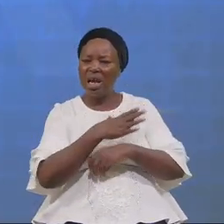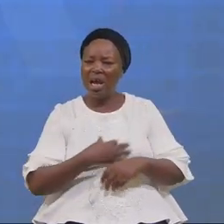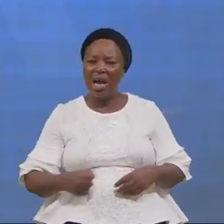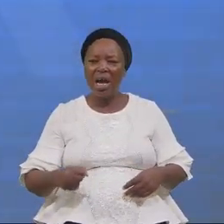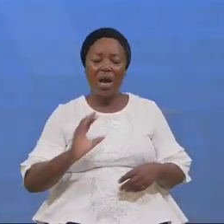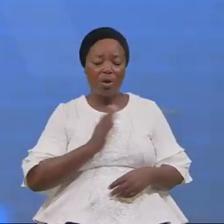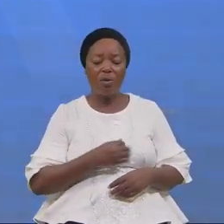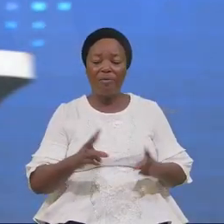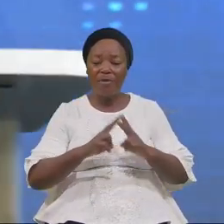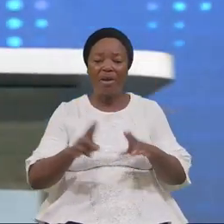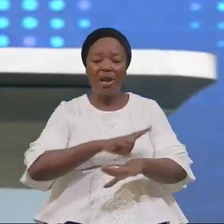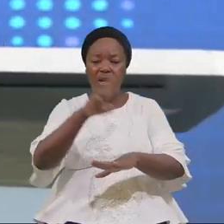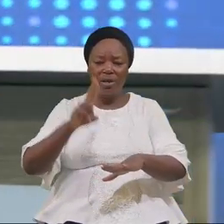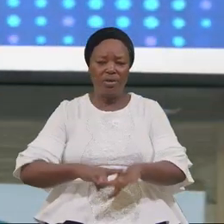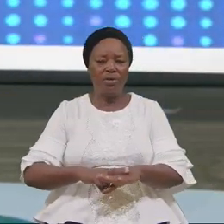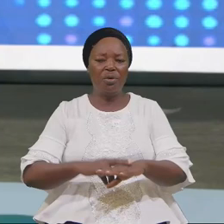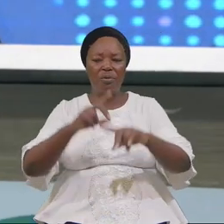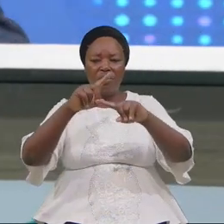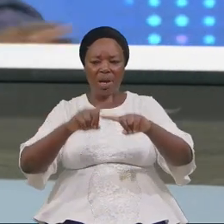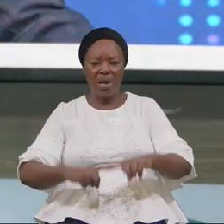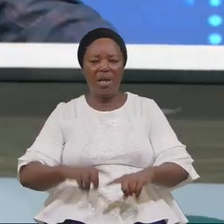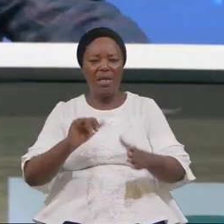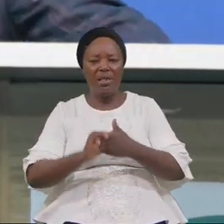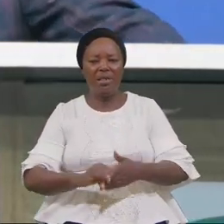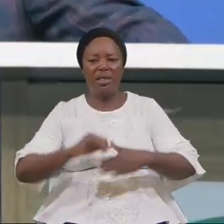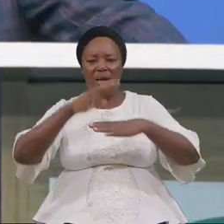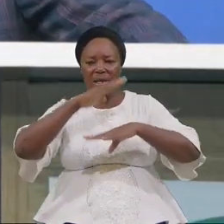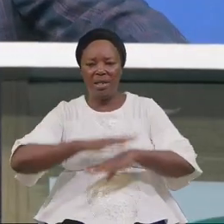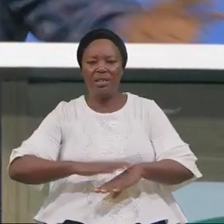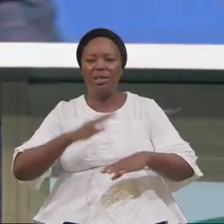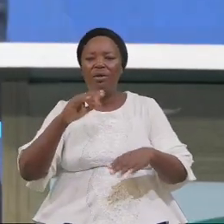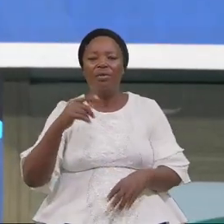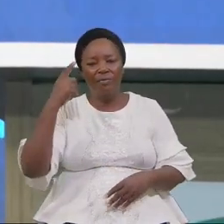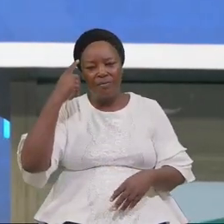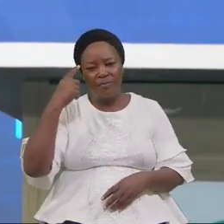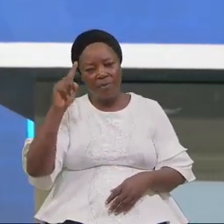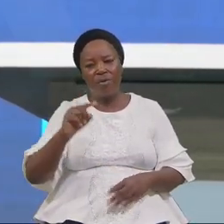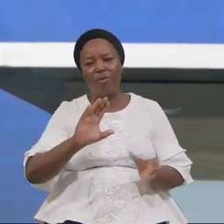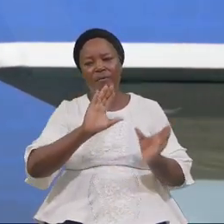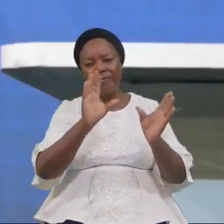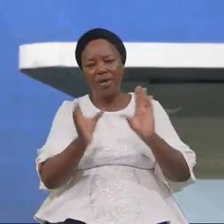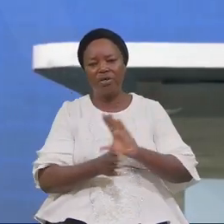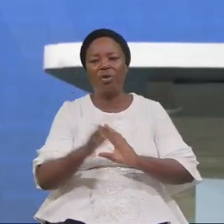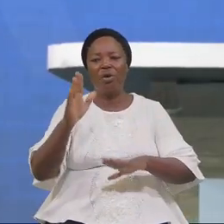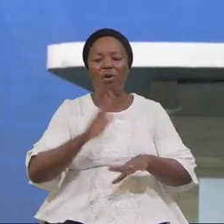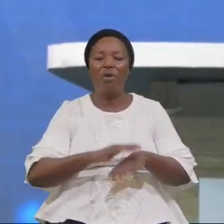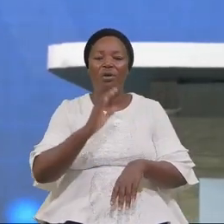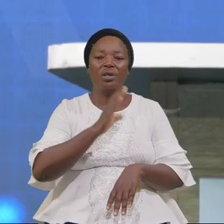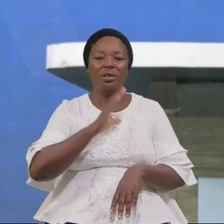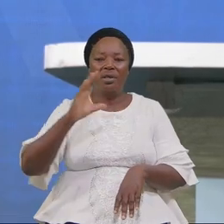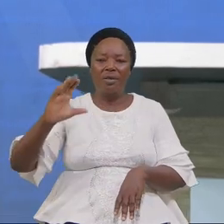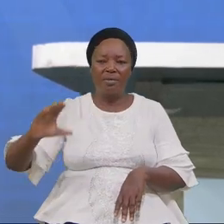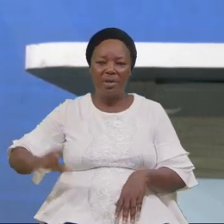nature. Reliance that leads for conversion on Christ.